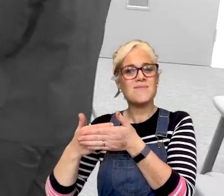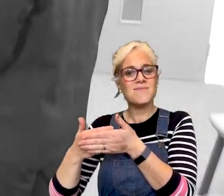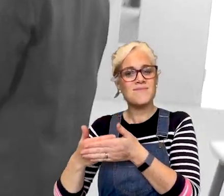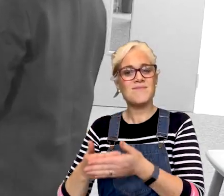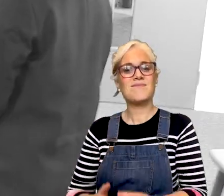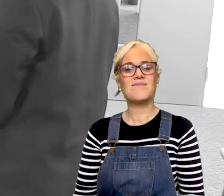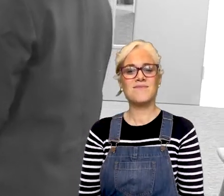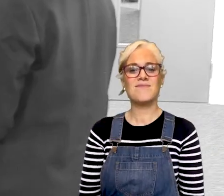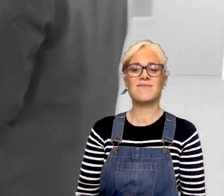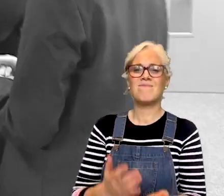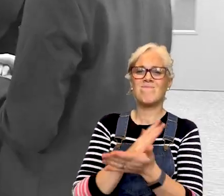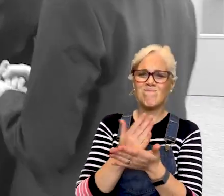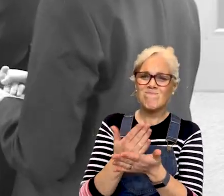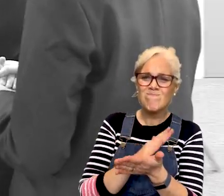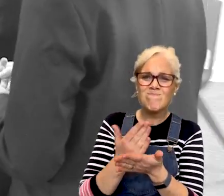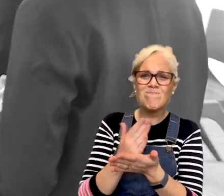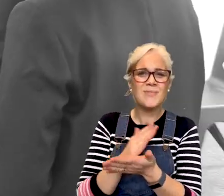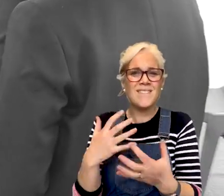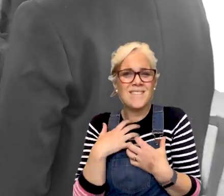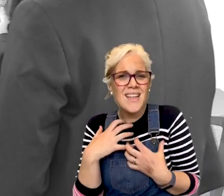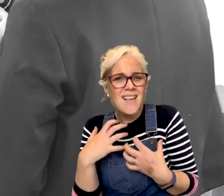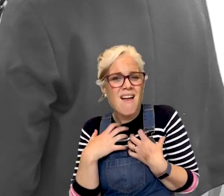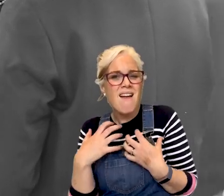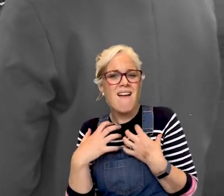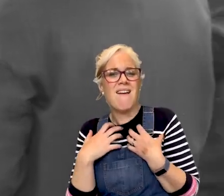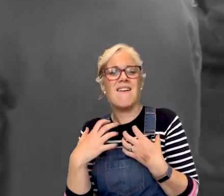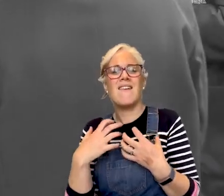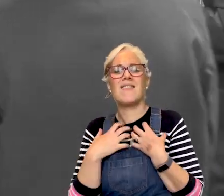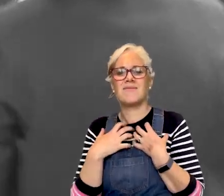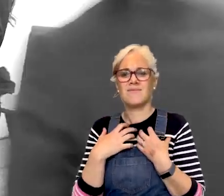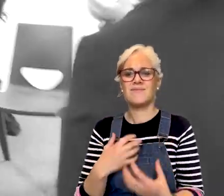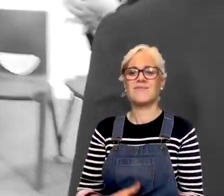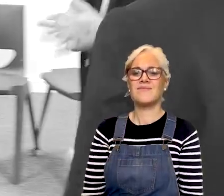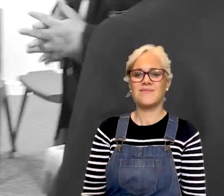year, filled with doubt and filled with